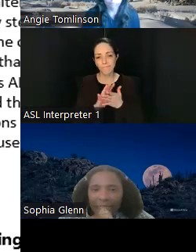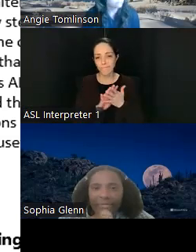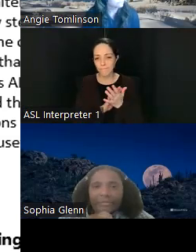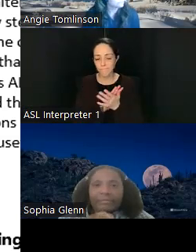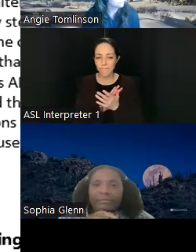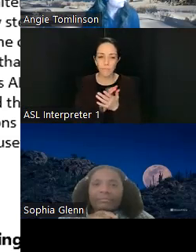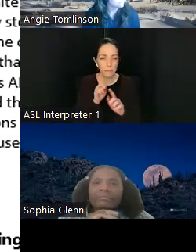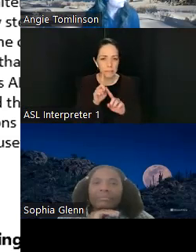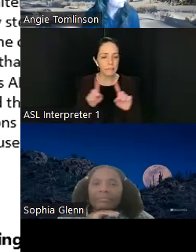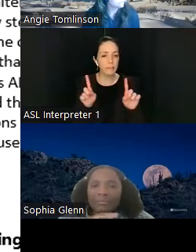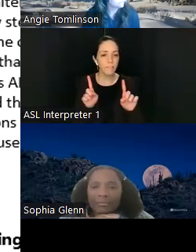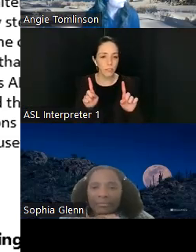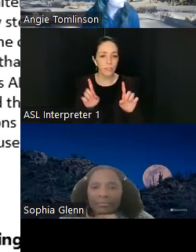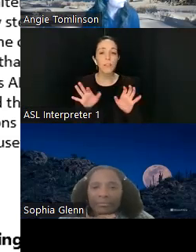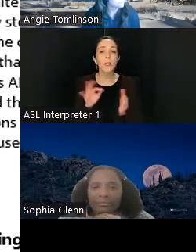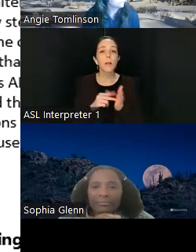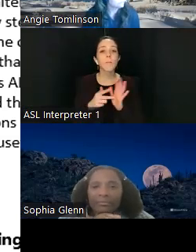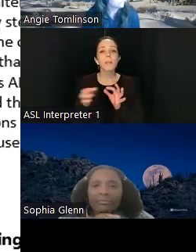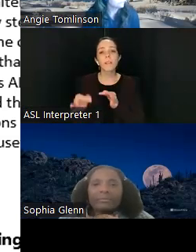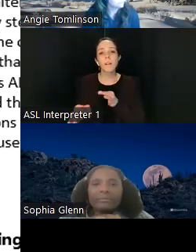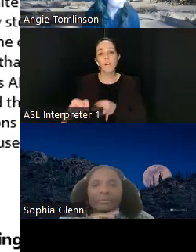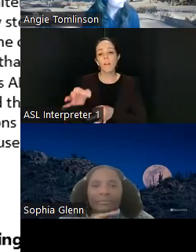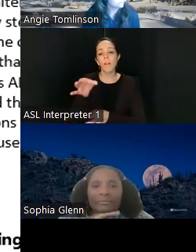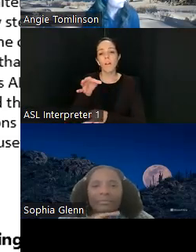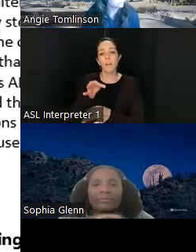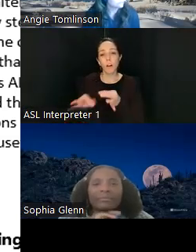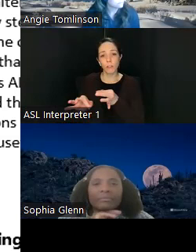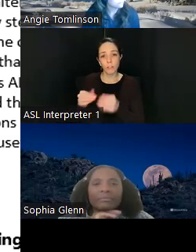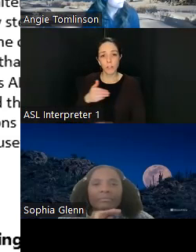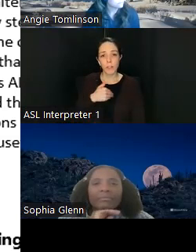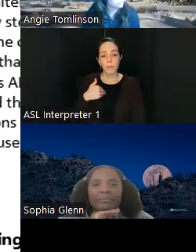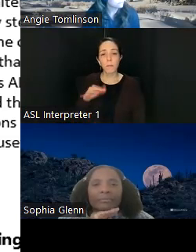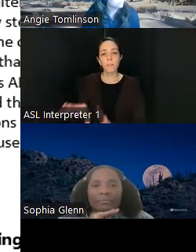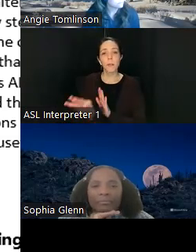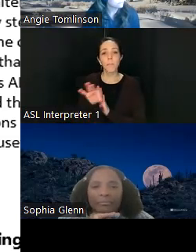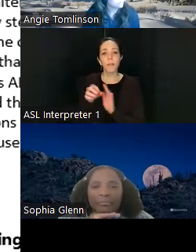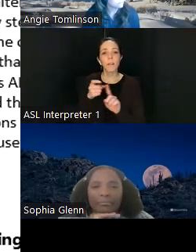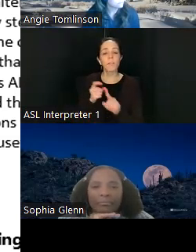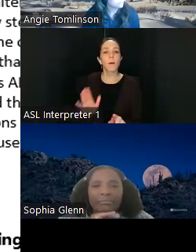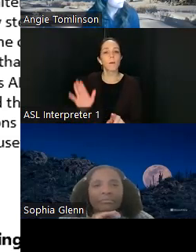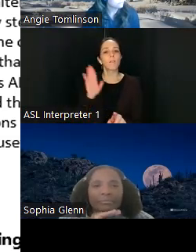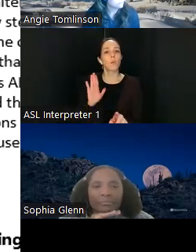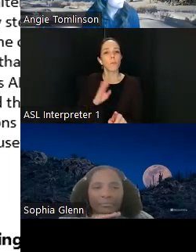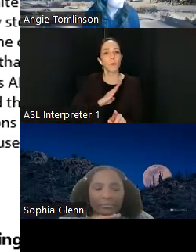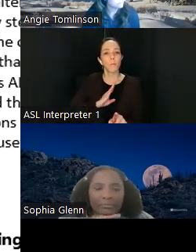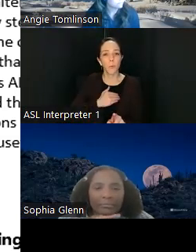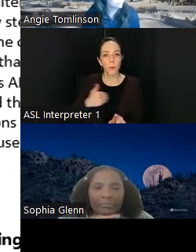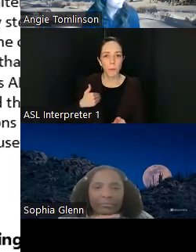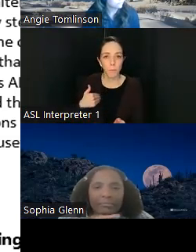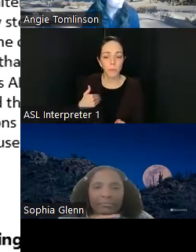alternate members shall be recruited from among former members of the oversight board who were not removed for cause?